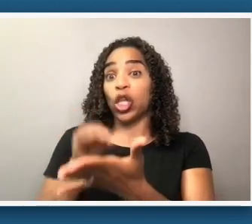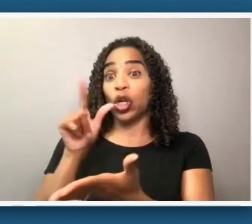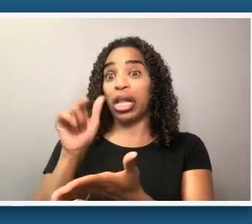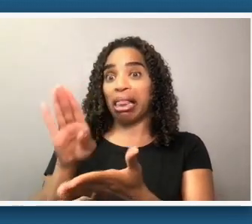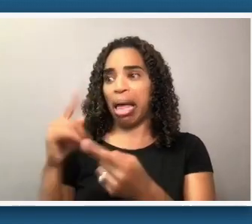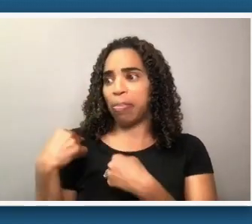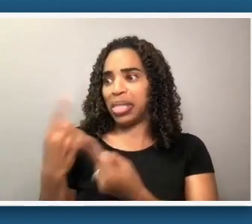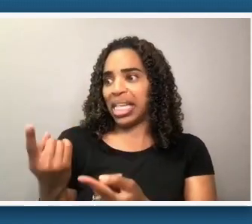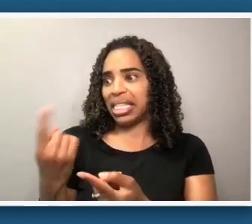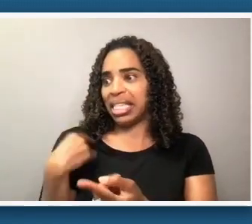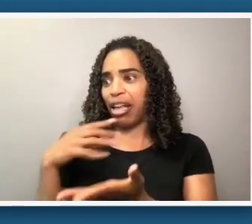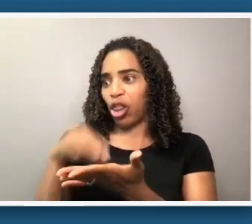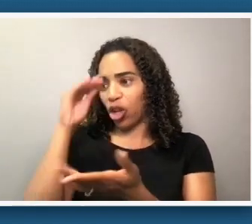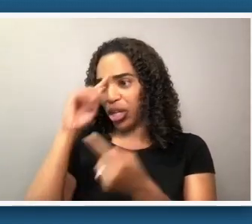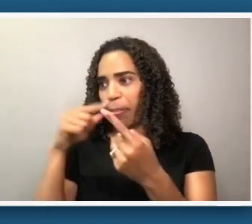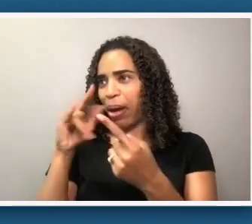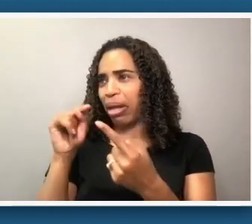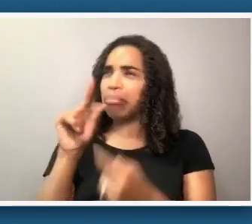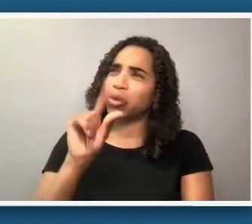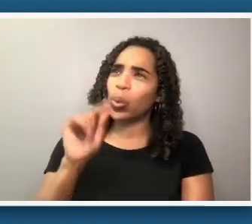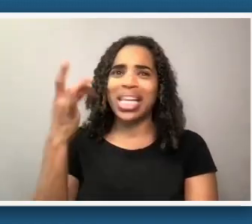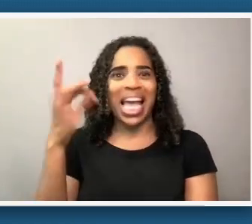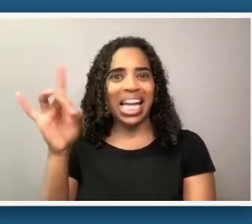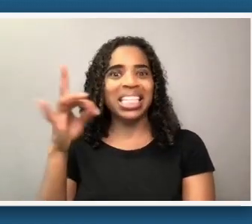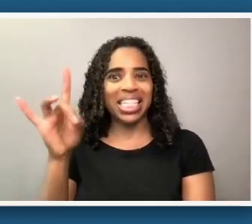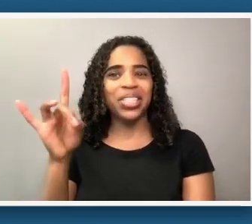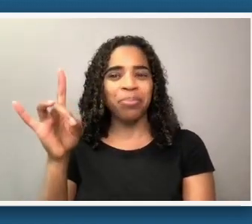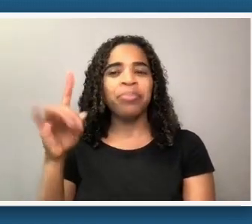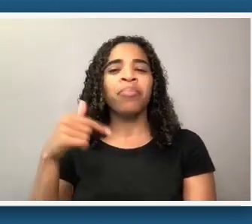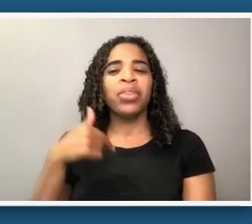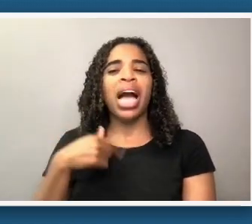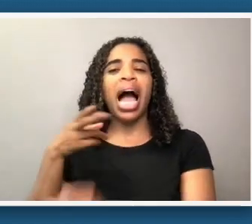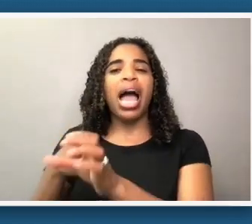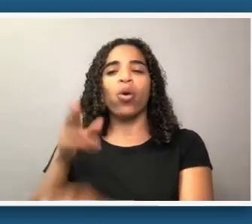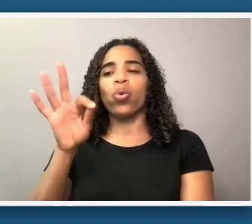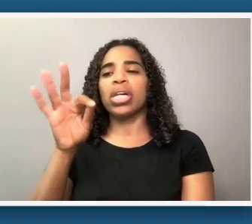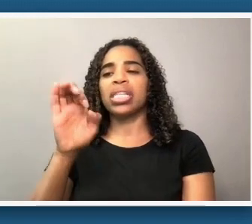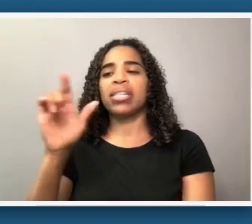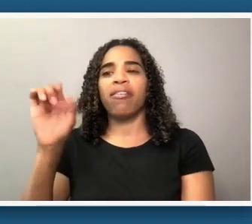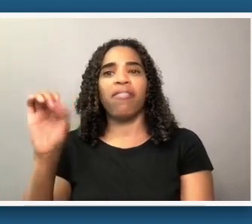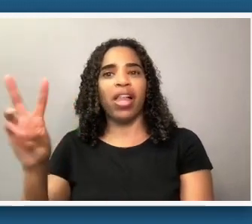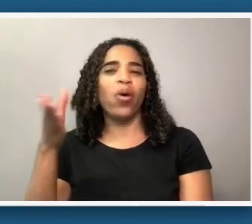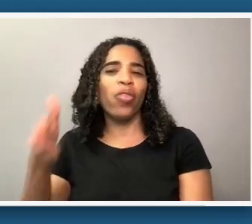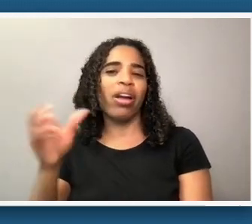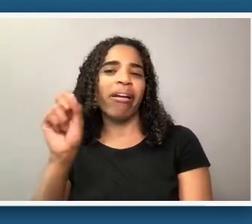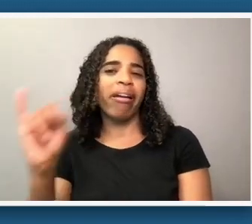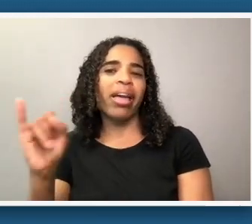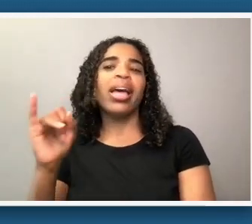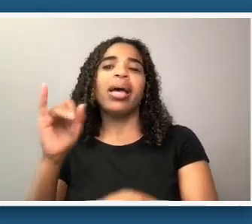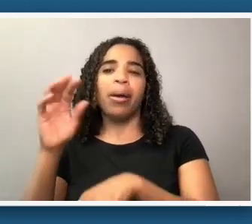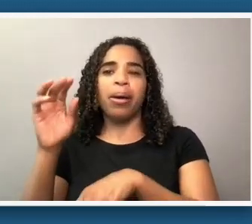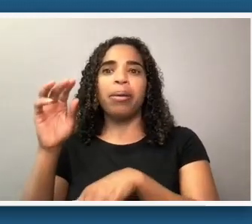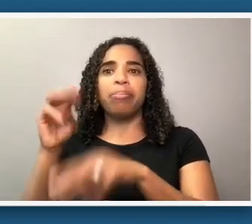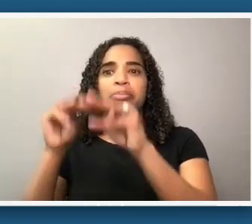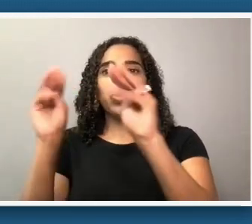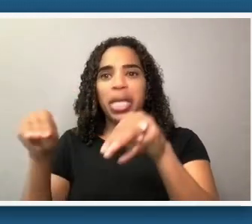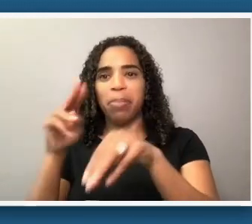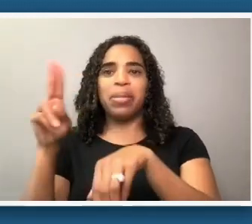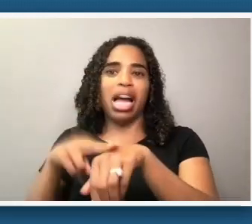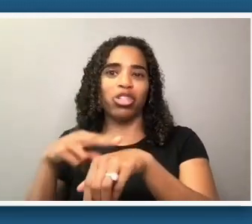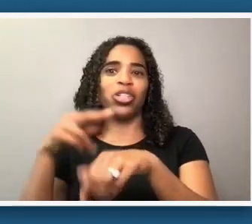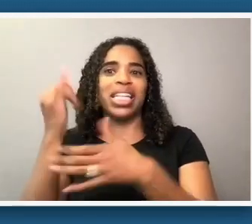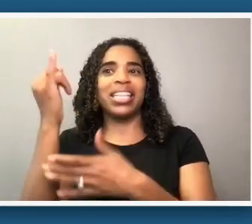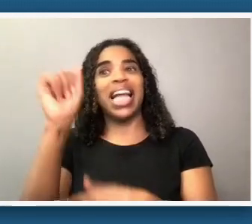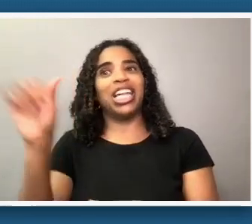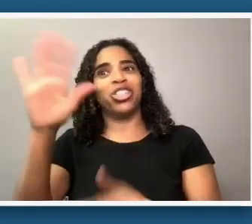in 2018 when I was a fellow at the Smithsonian National Museum of Asian Art, and that is also when I met